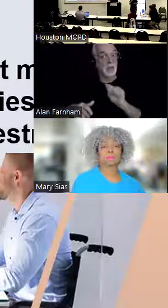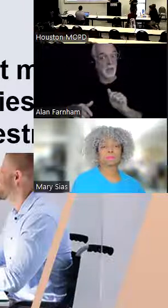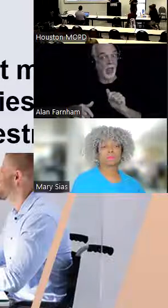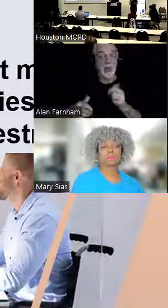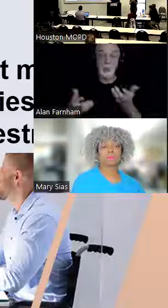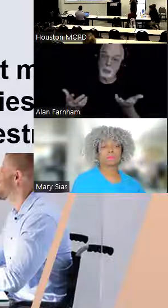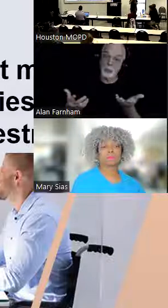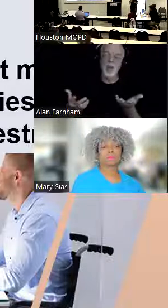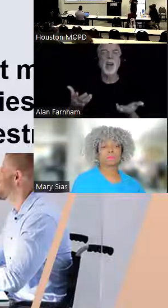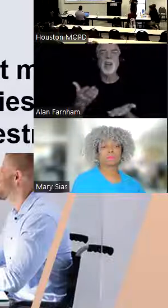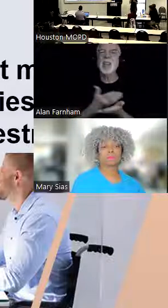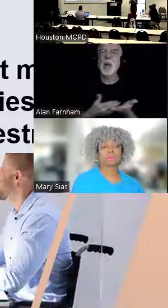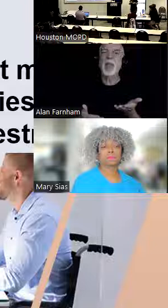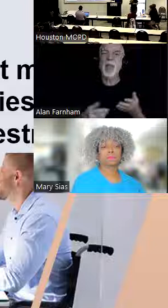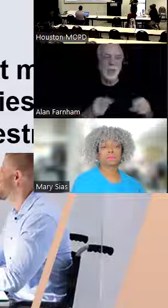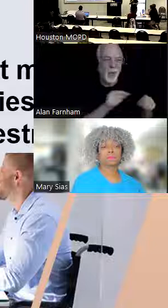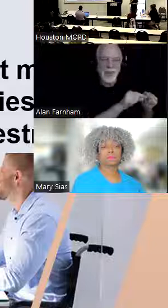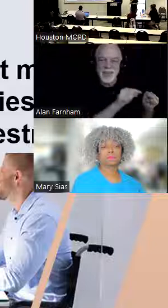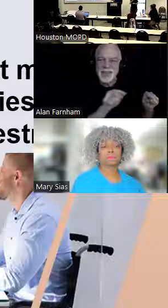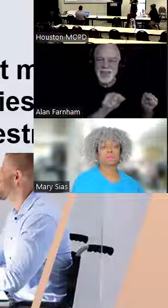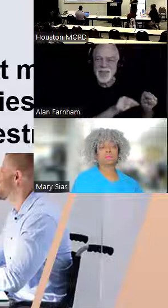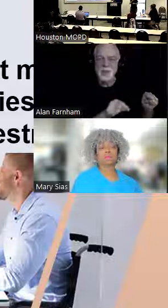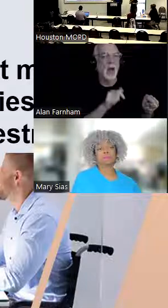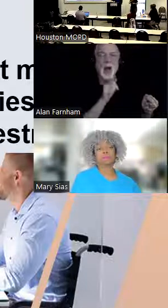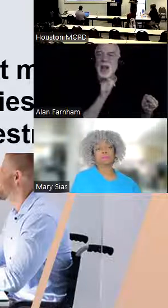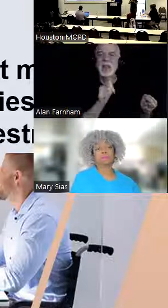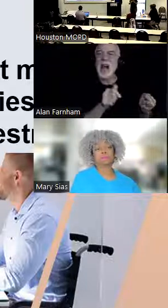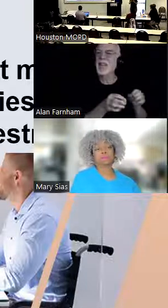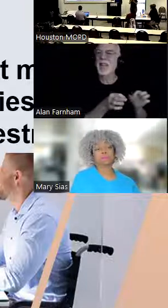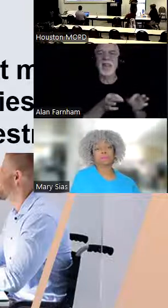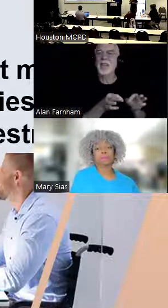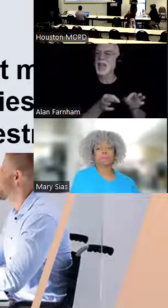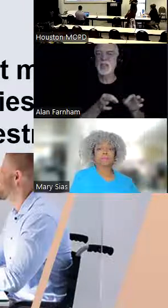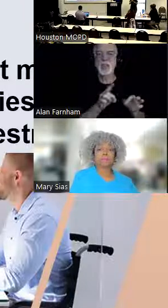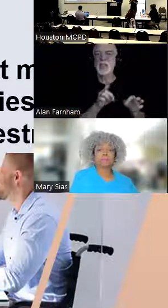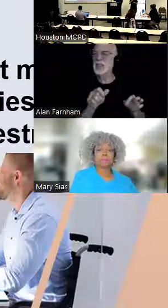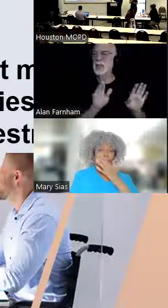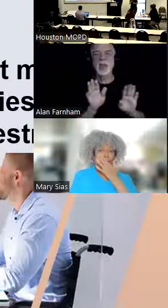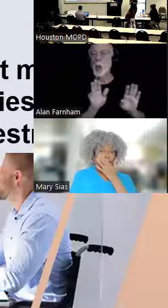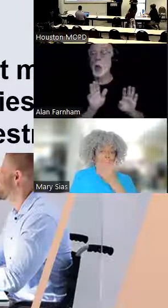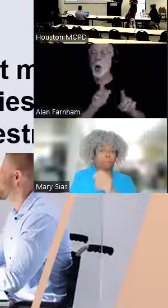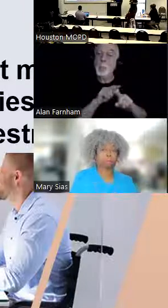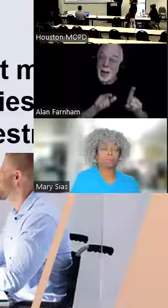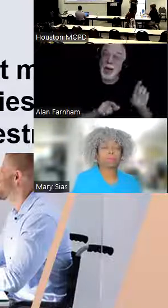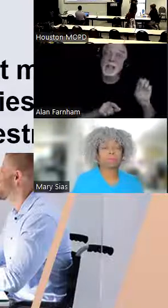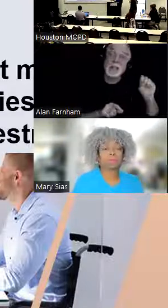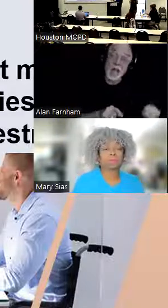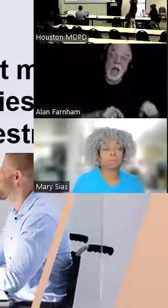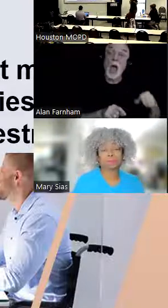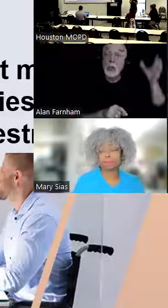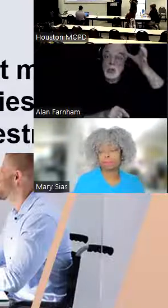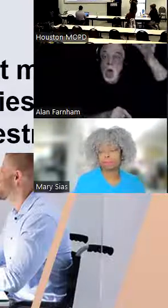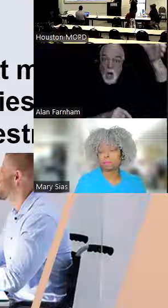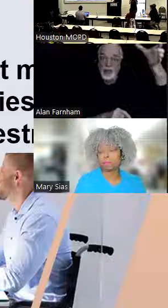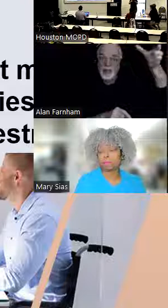of the things that you see down here. These aren't the definitions of the disability, but they are ideas of something that